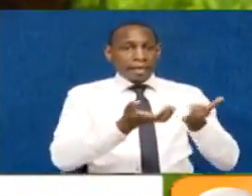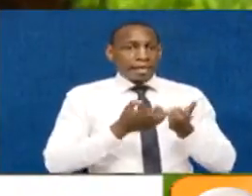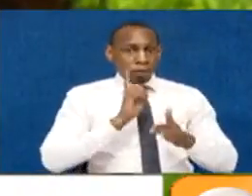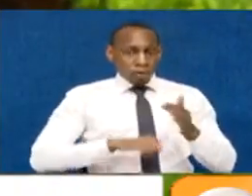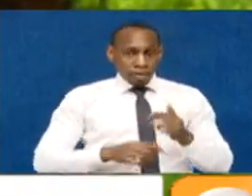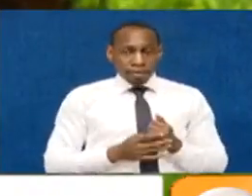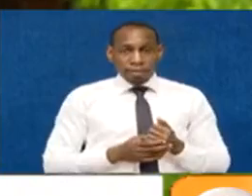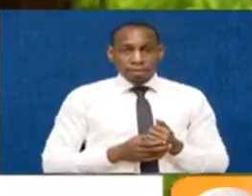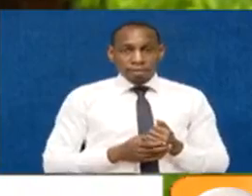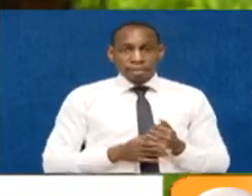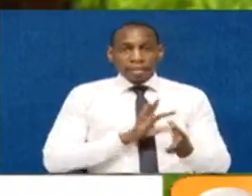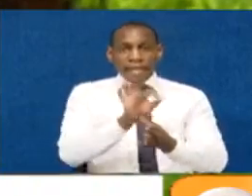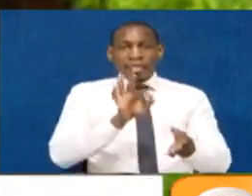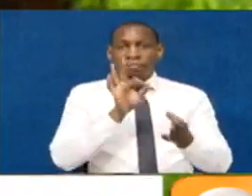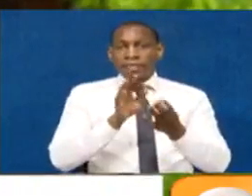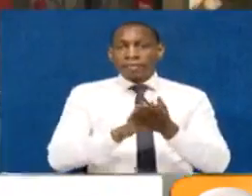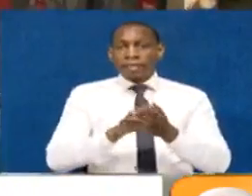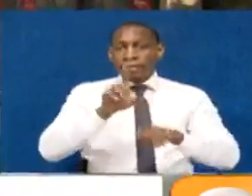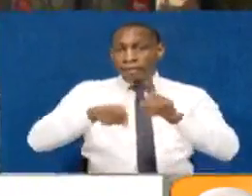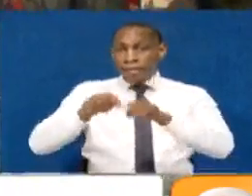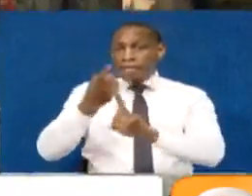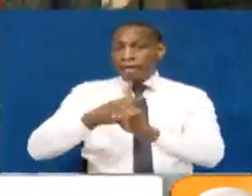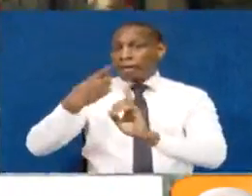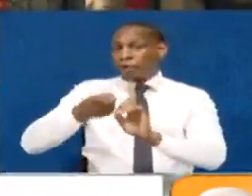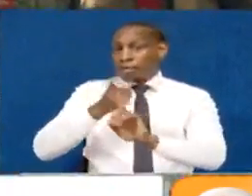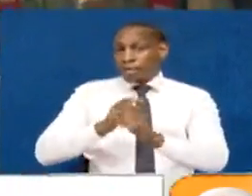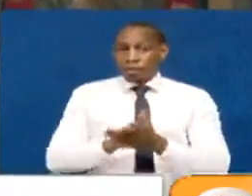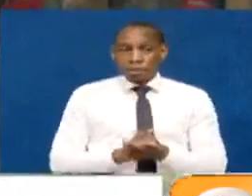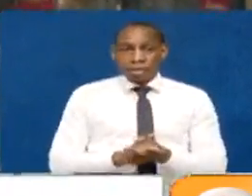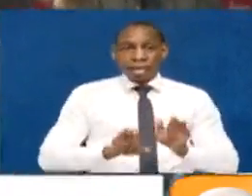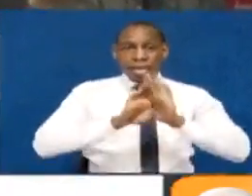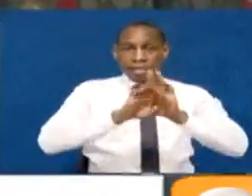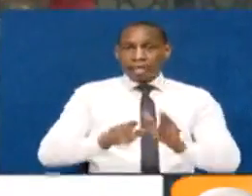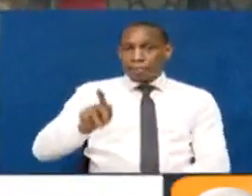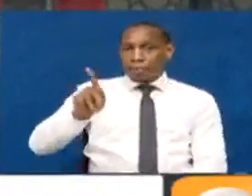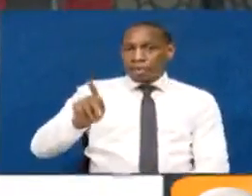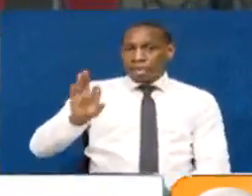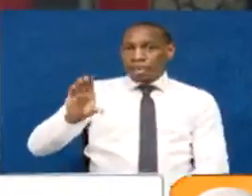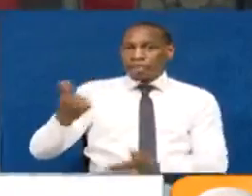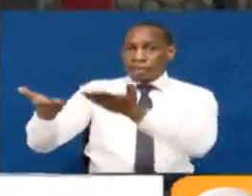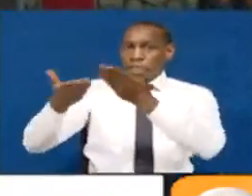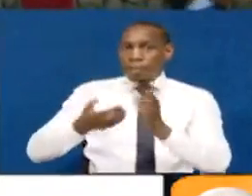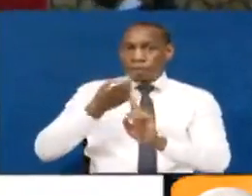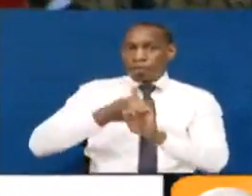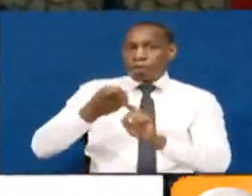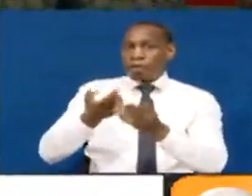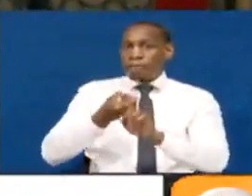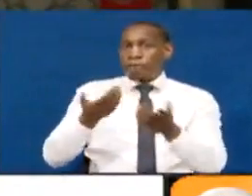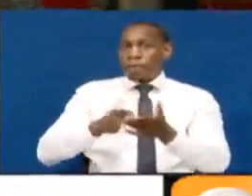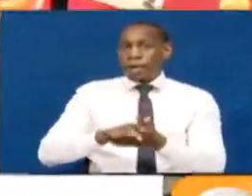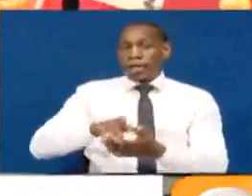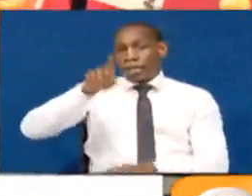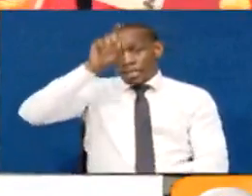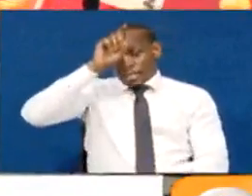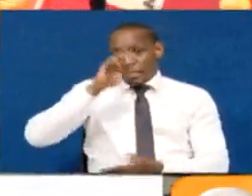demanding certain types of varieties. For instance, KFC has been importing its potatoes from Egypt,